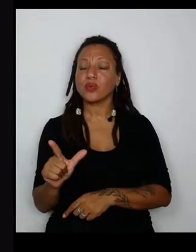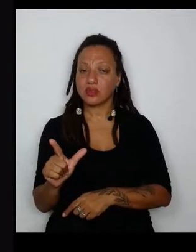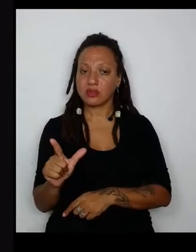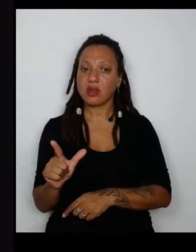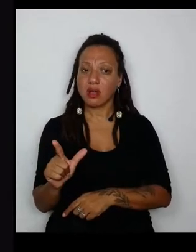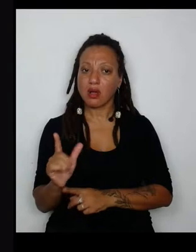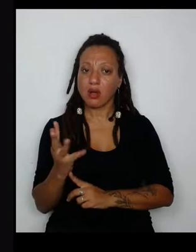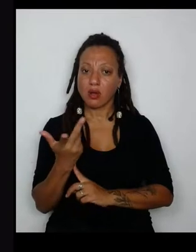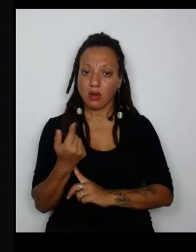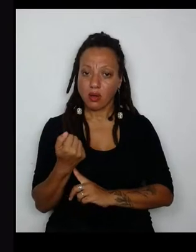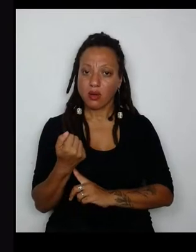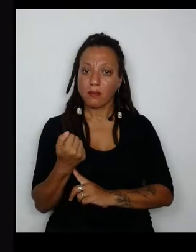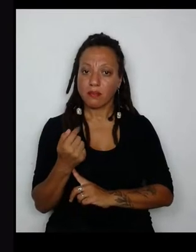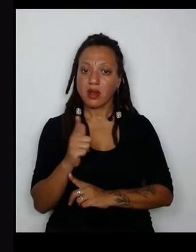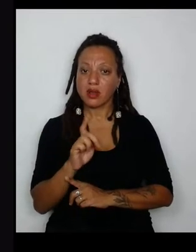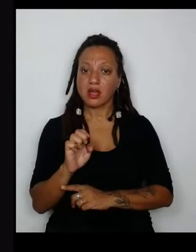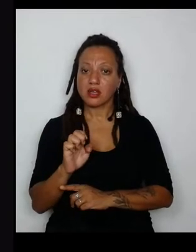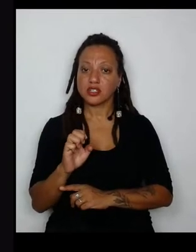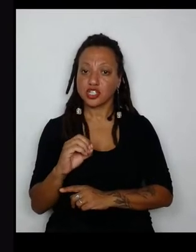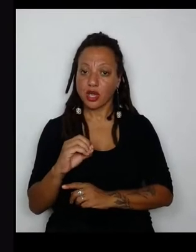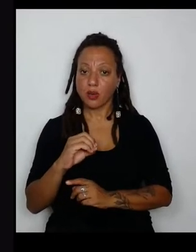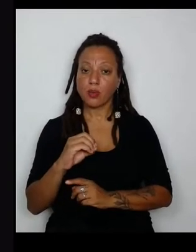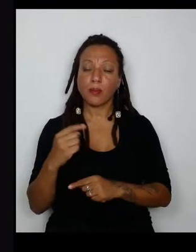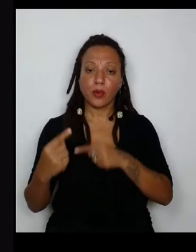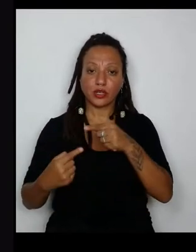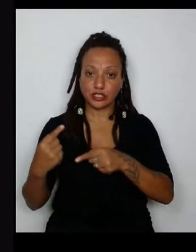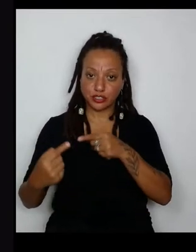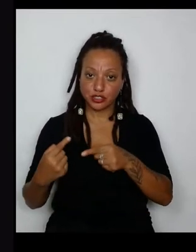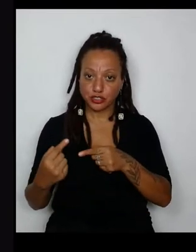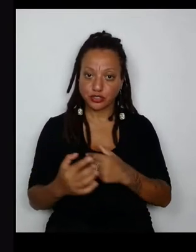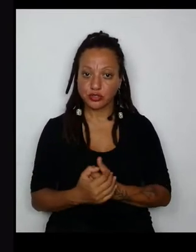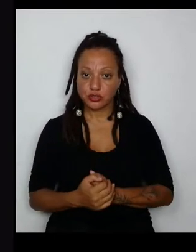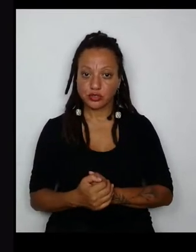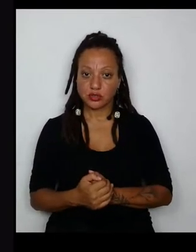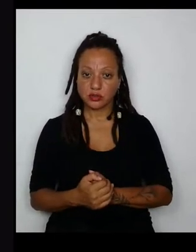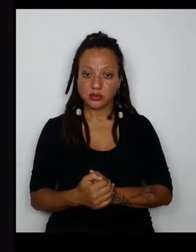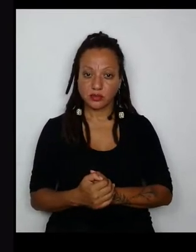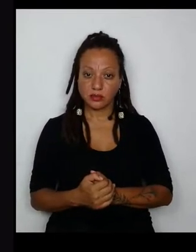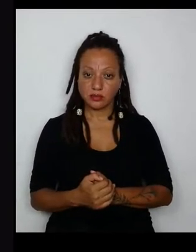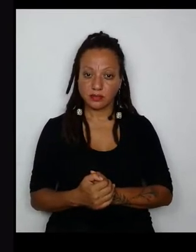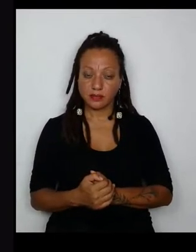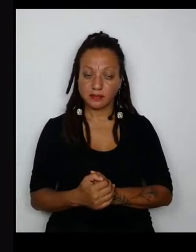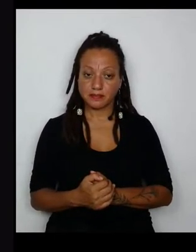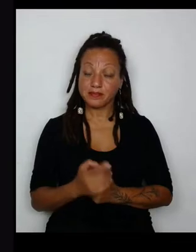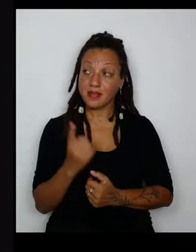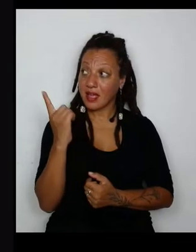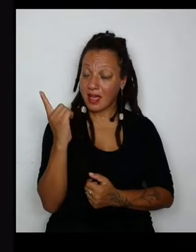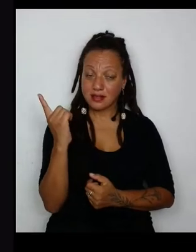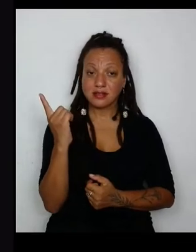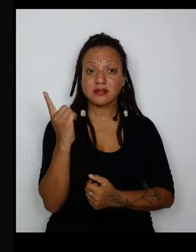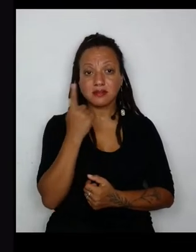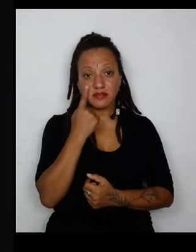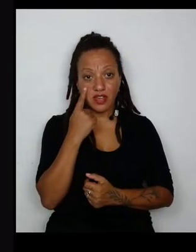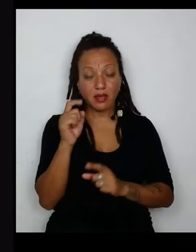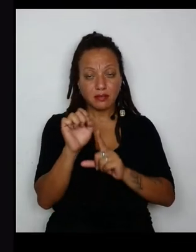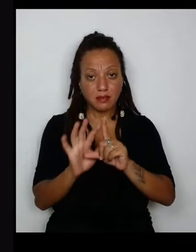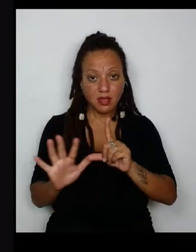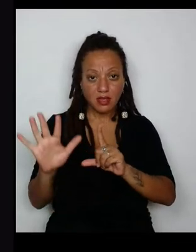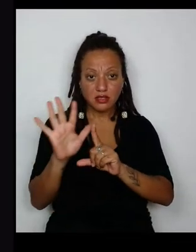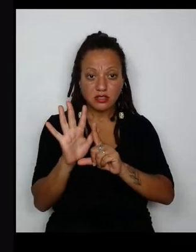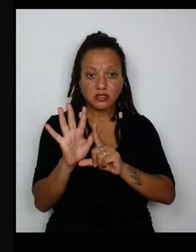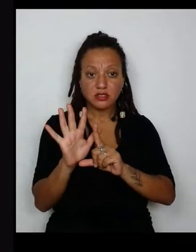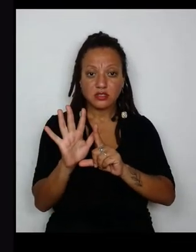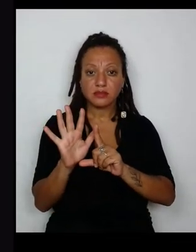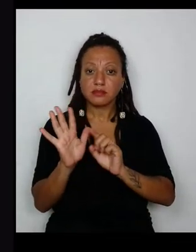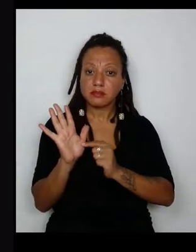iowa has written a very engaging essay that compares gogan's noah noah with the tongan writer and